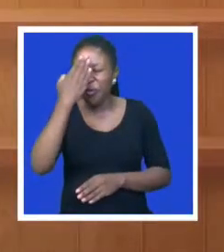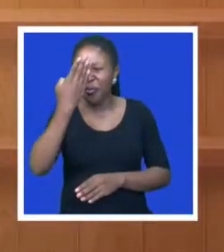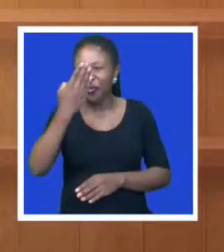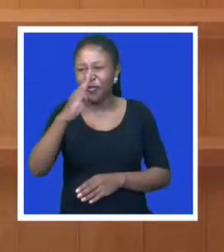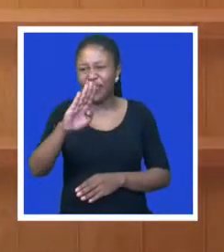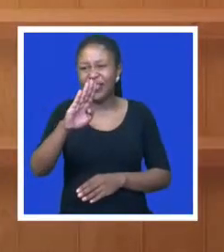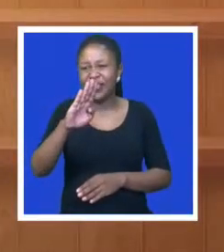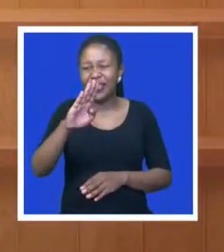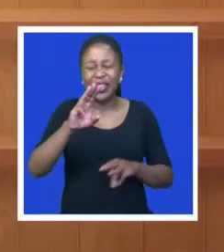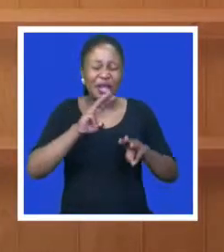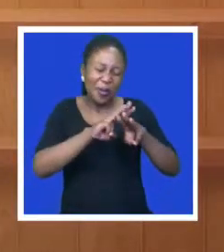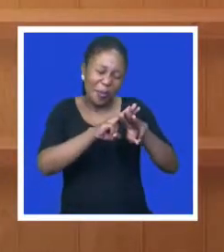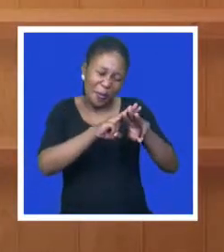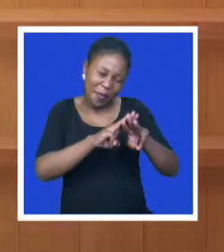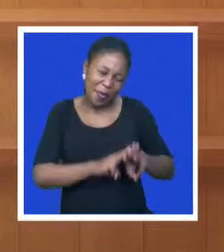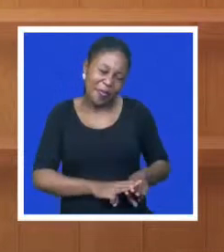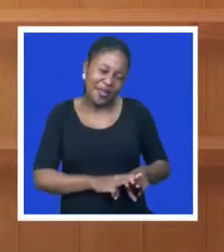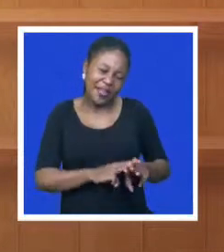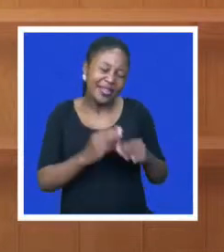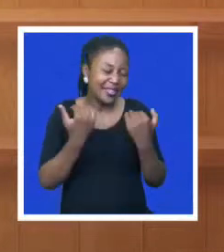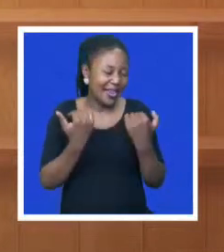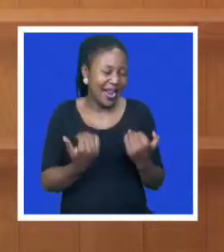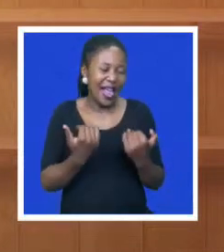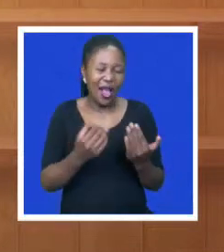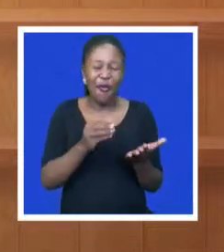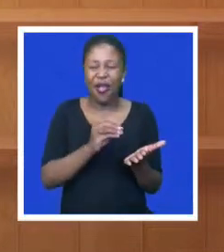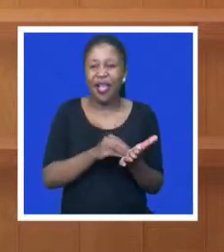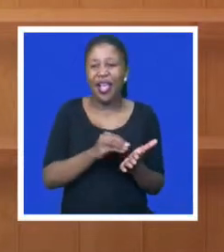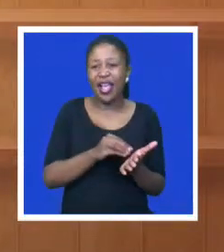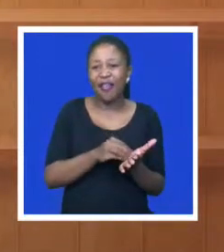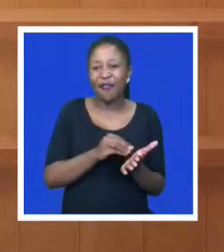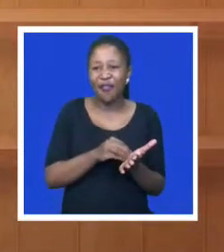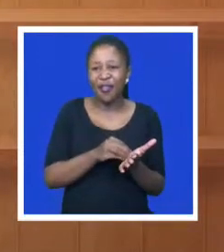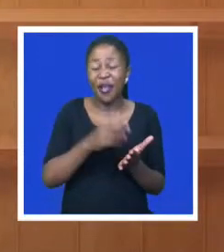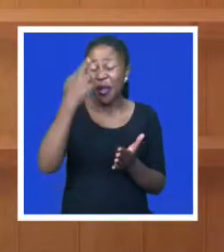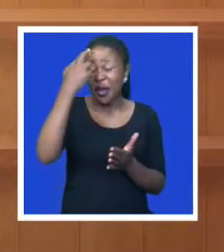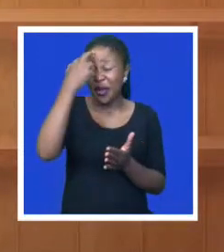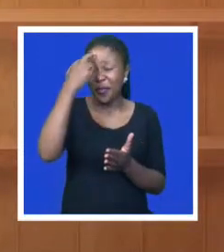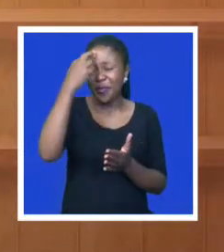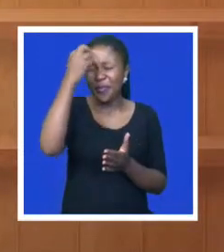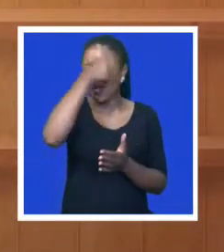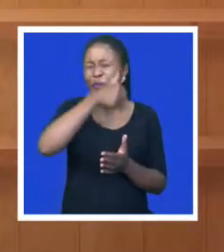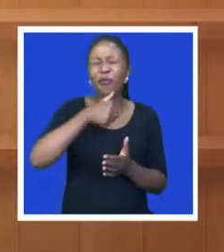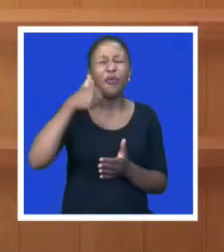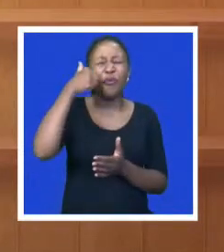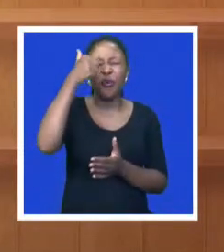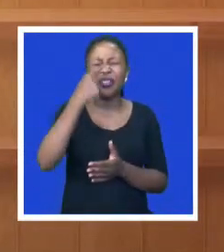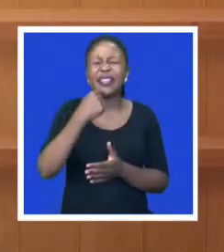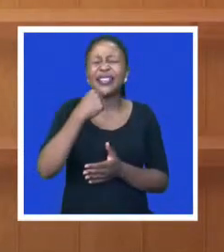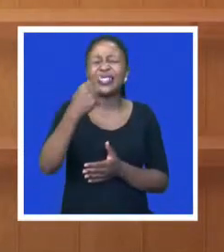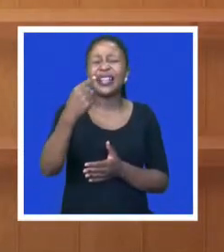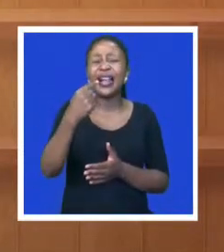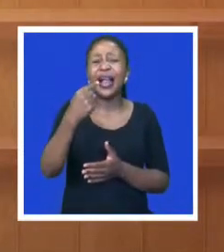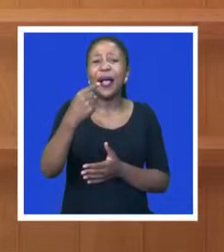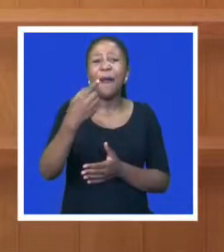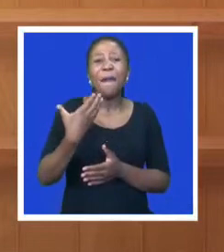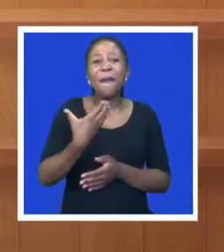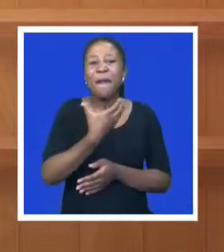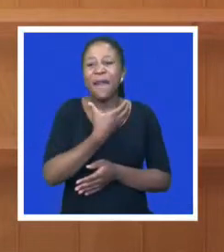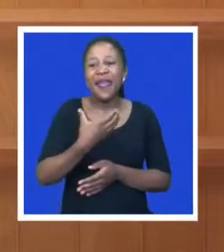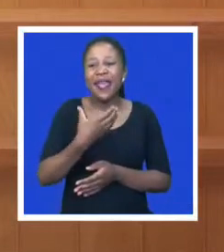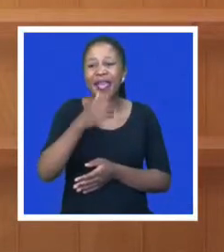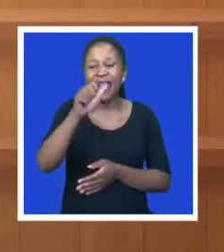God promised Abraham that he will have children. Unfortunately, Abraham did not have children,